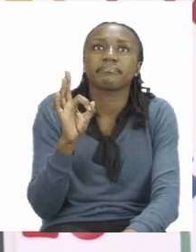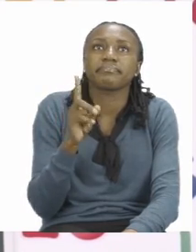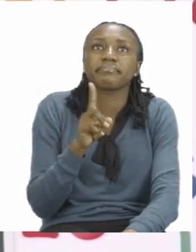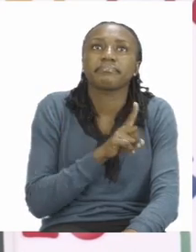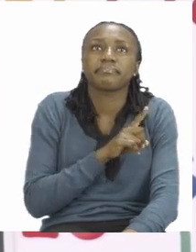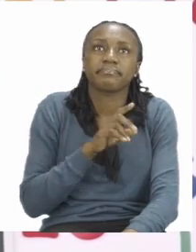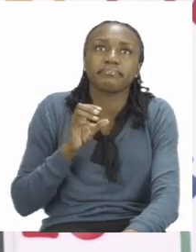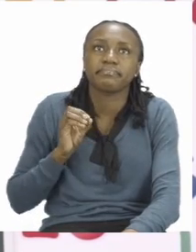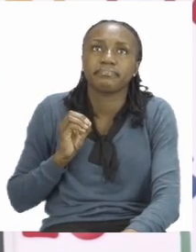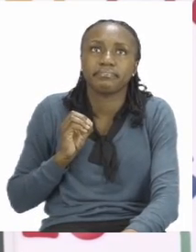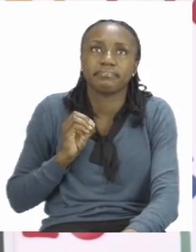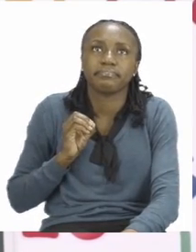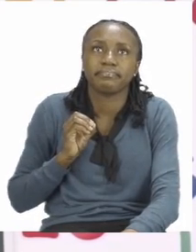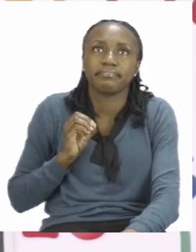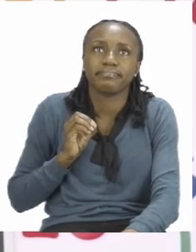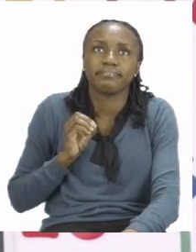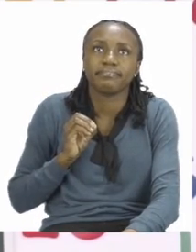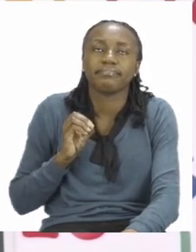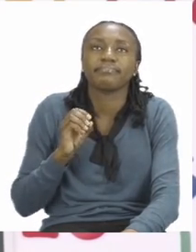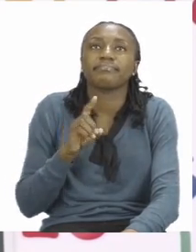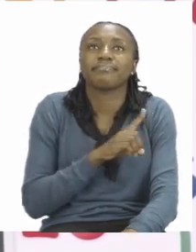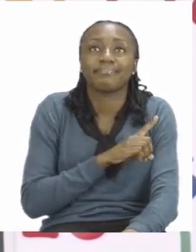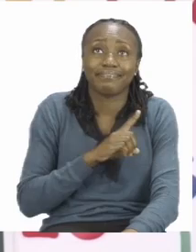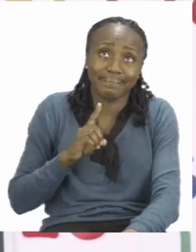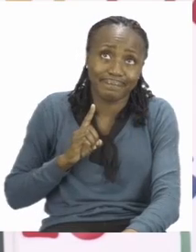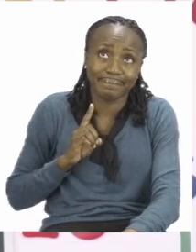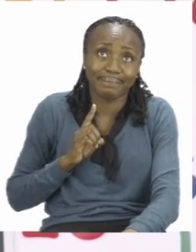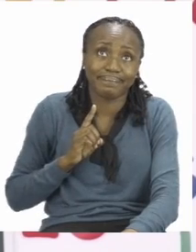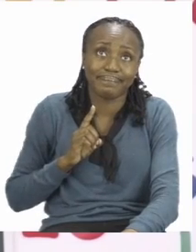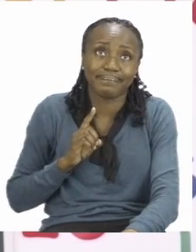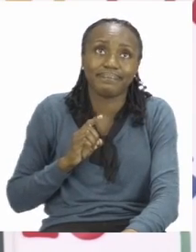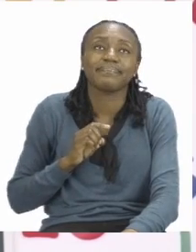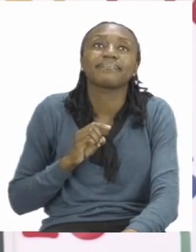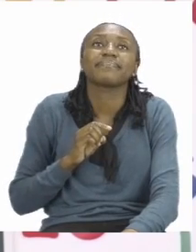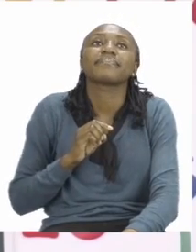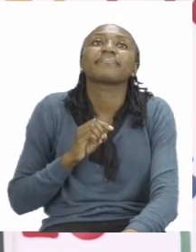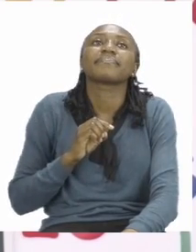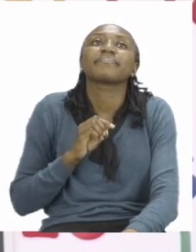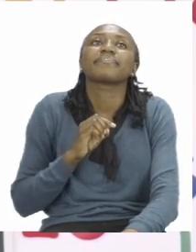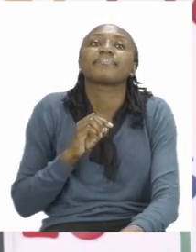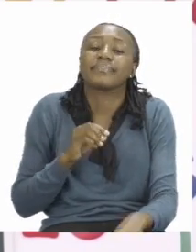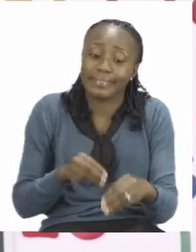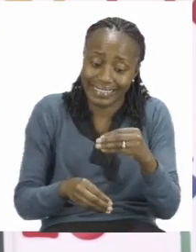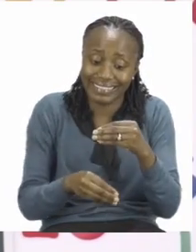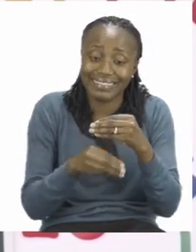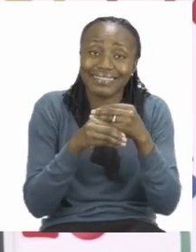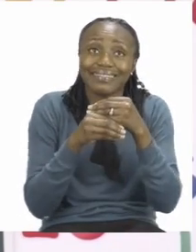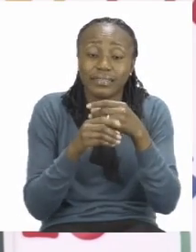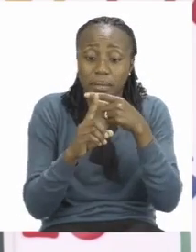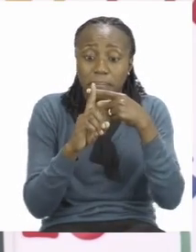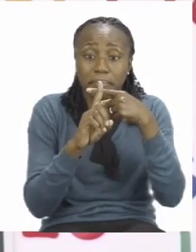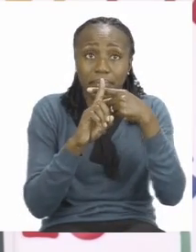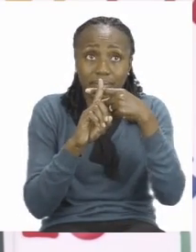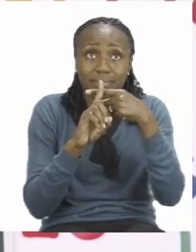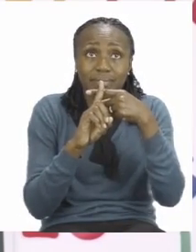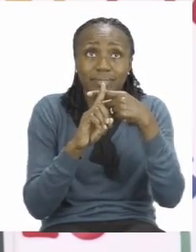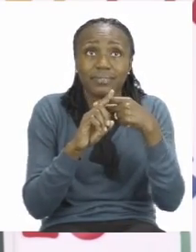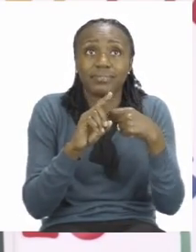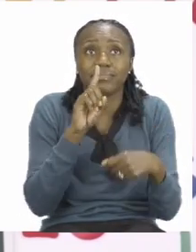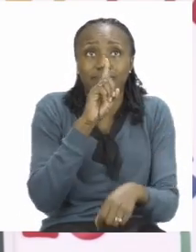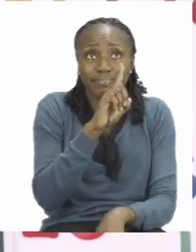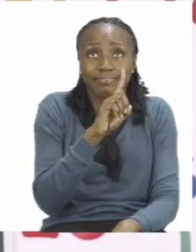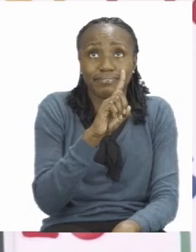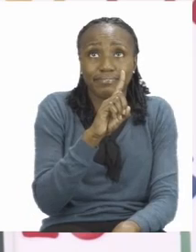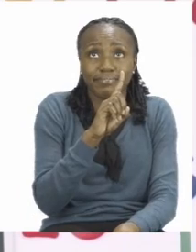9, 10, 11. And now we're going to add 3 balls.